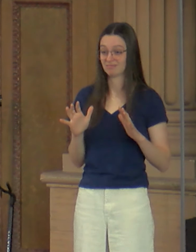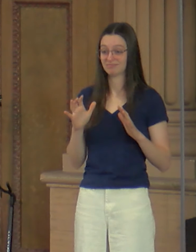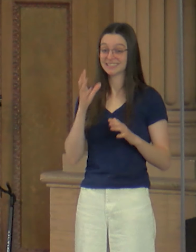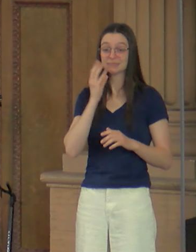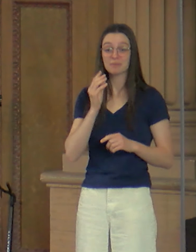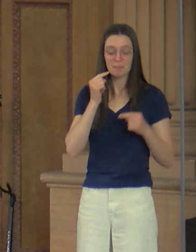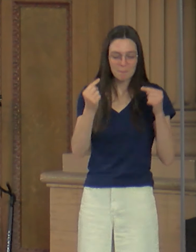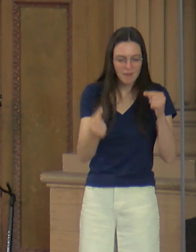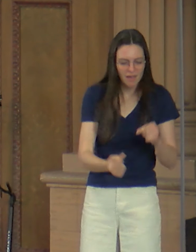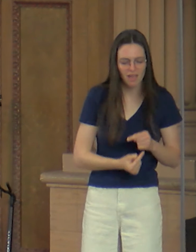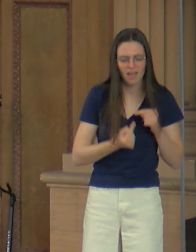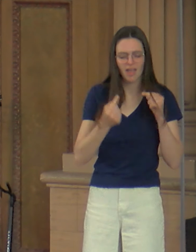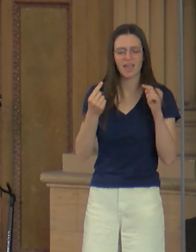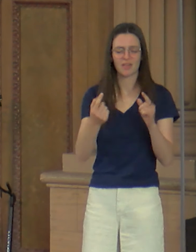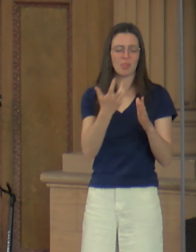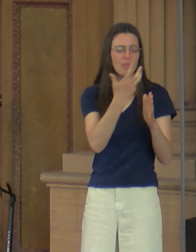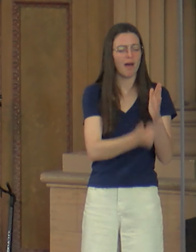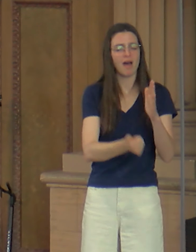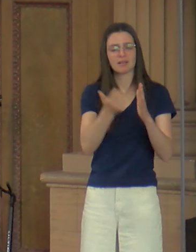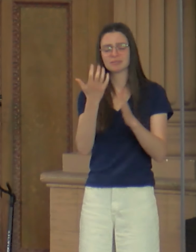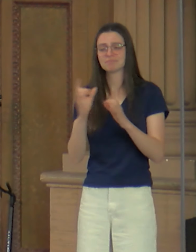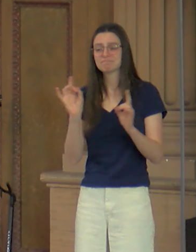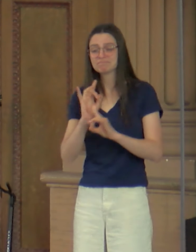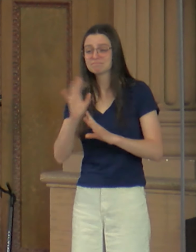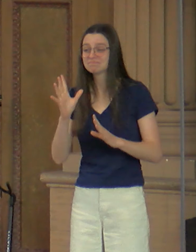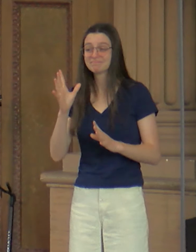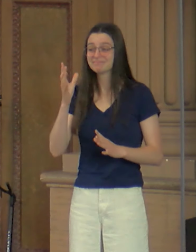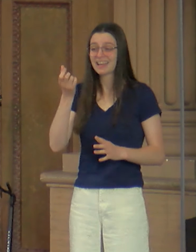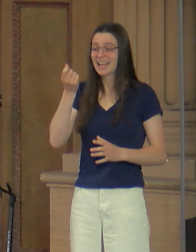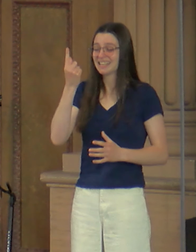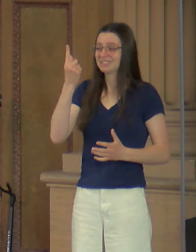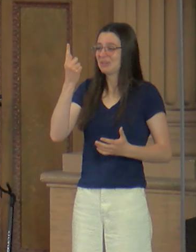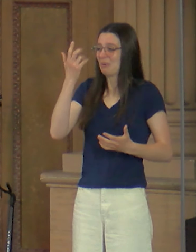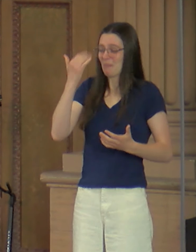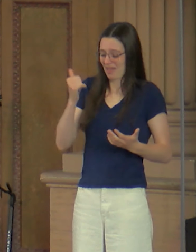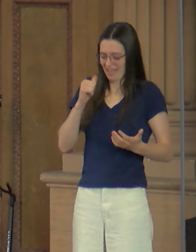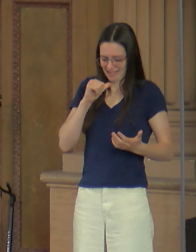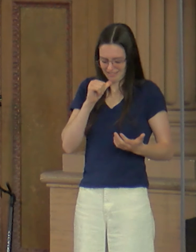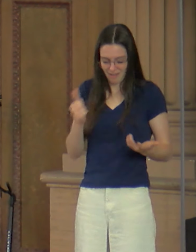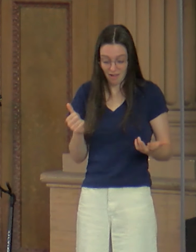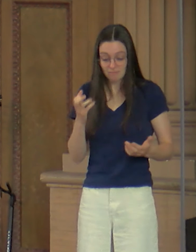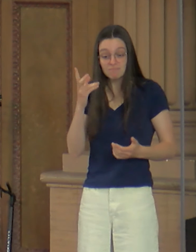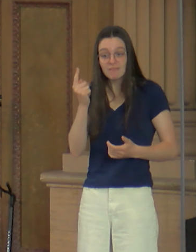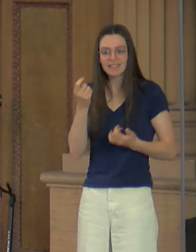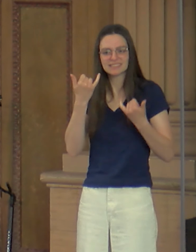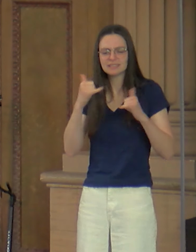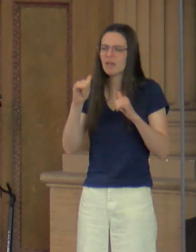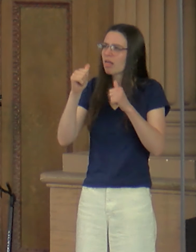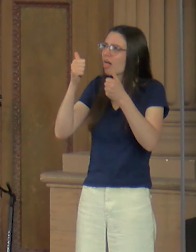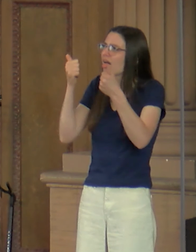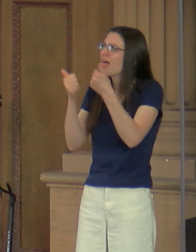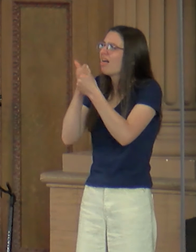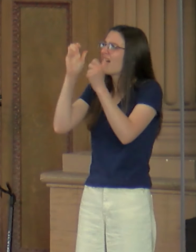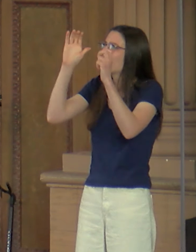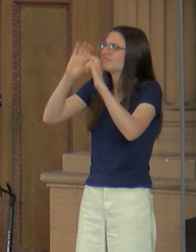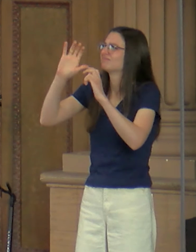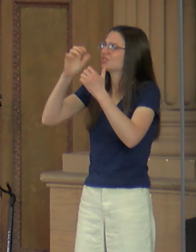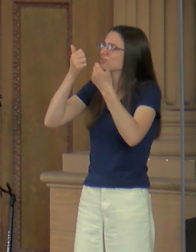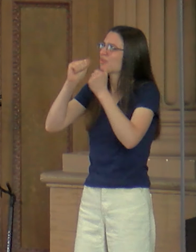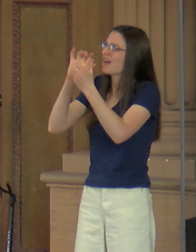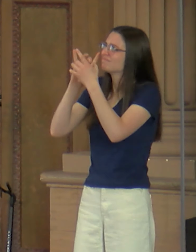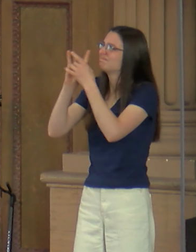pain and unexplainable loss. He had no idea why he was going through all this, but he continued to cling to God and continued to seek God.